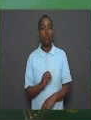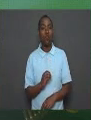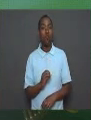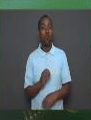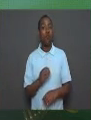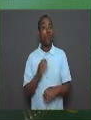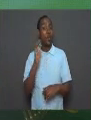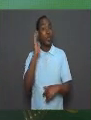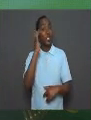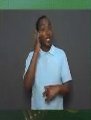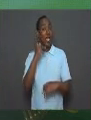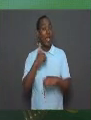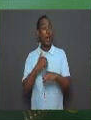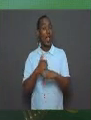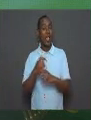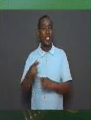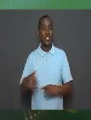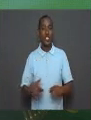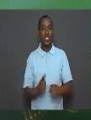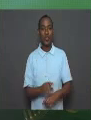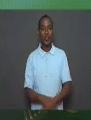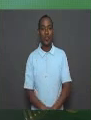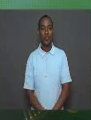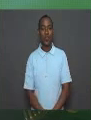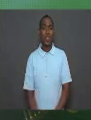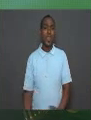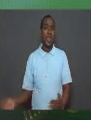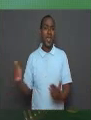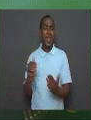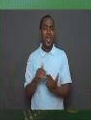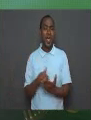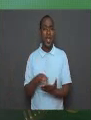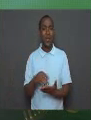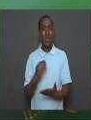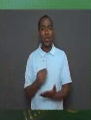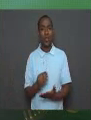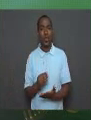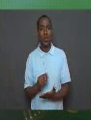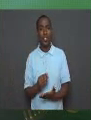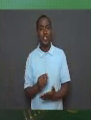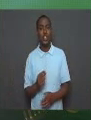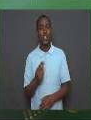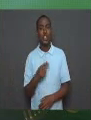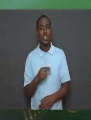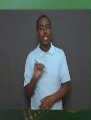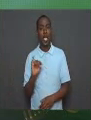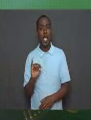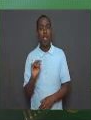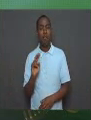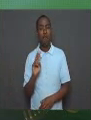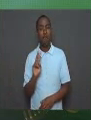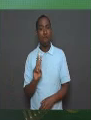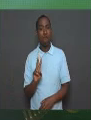system. We are also going to learn how HIV weakens a